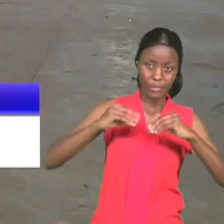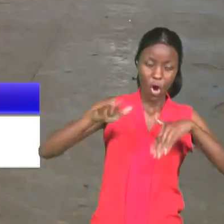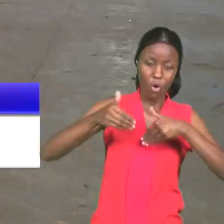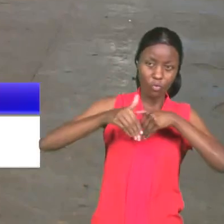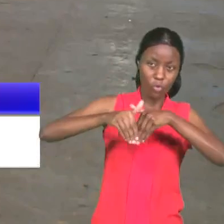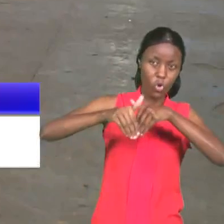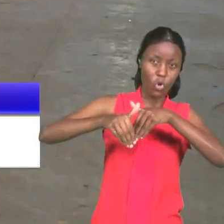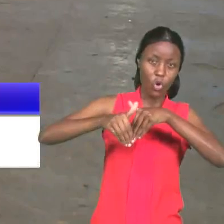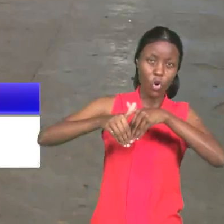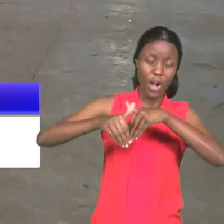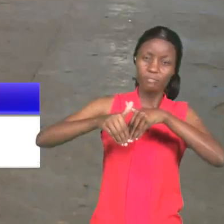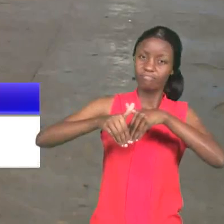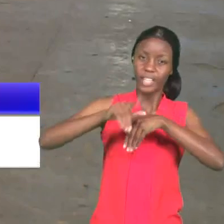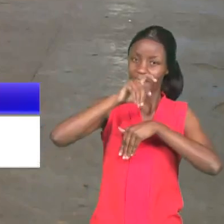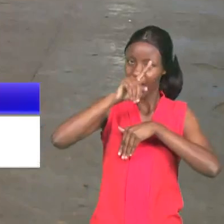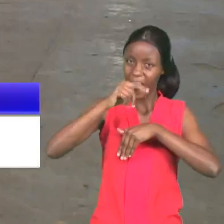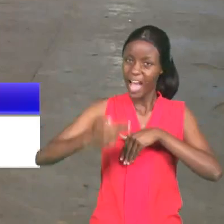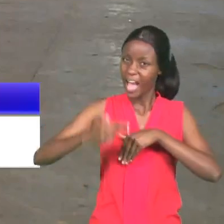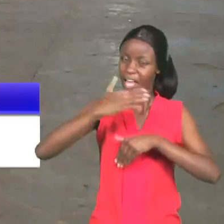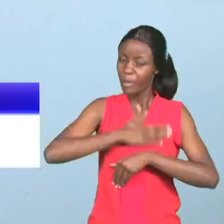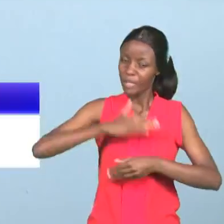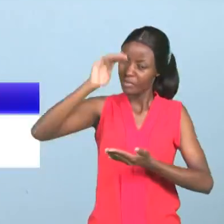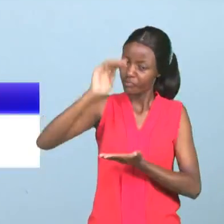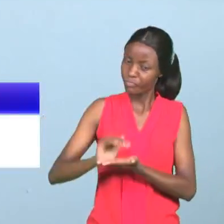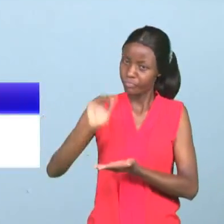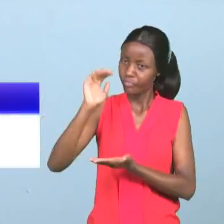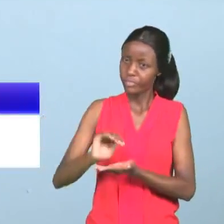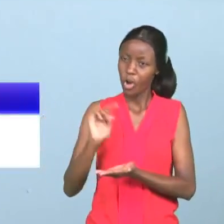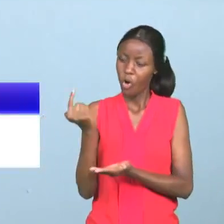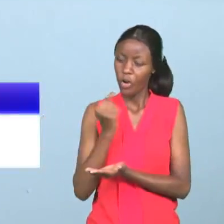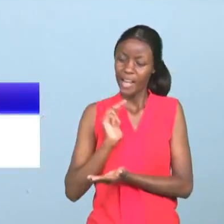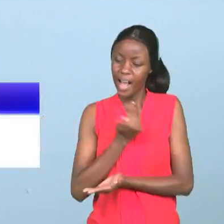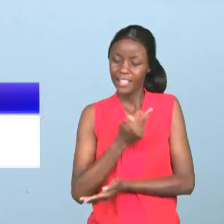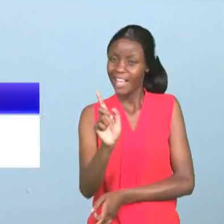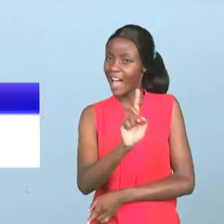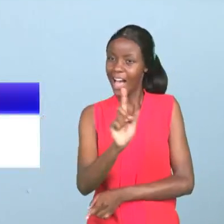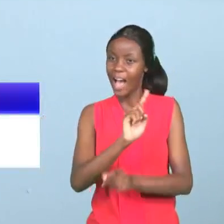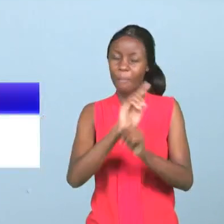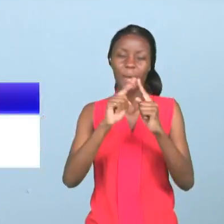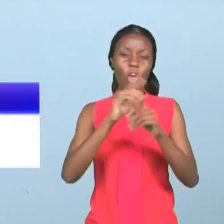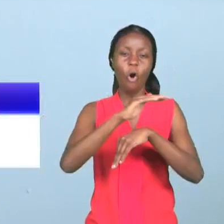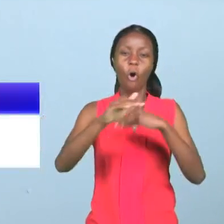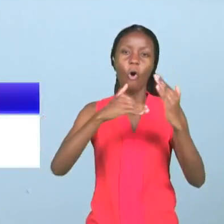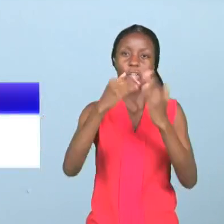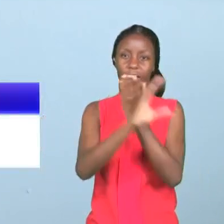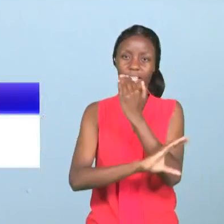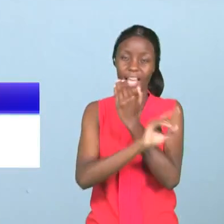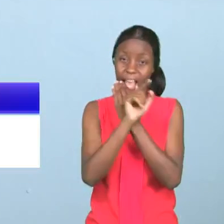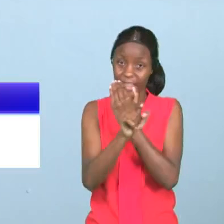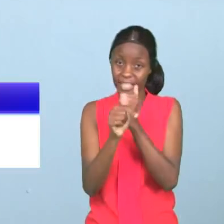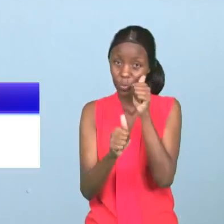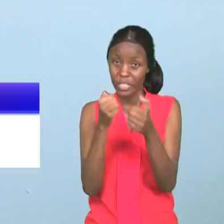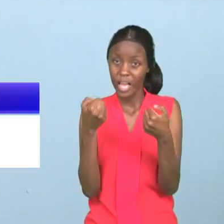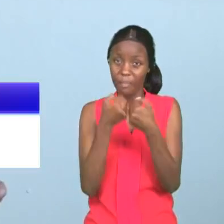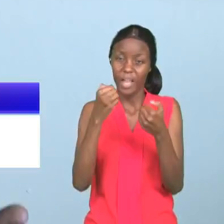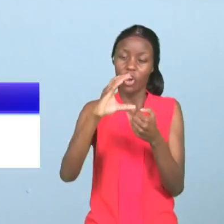is high. Do everything you can to reduce it. And it's not just us, it's to all countries. So this communique was sent to